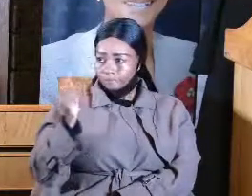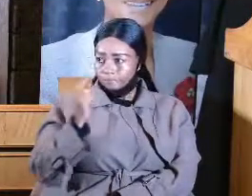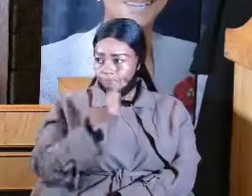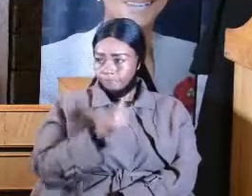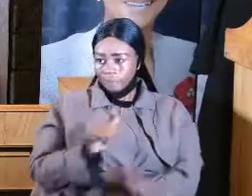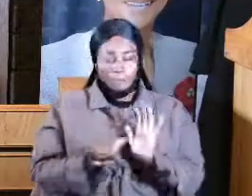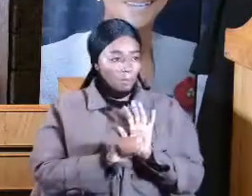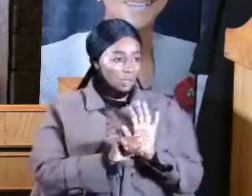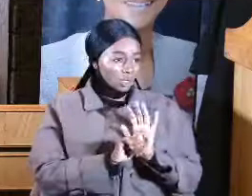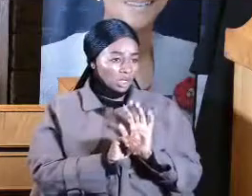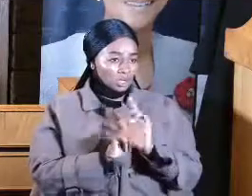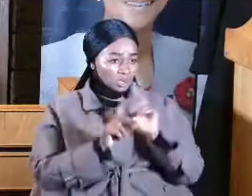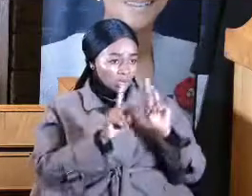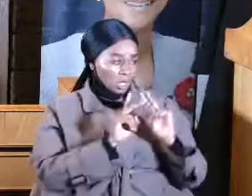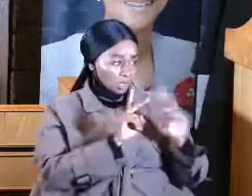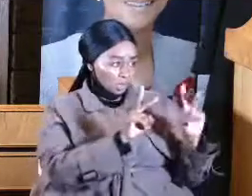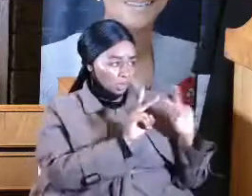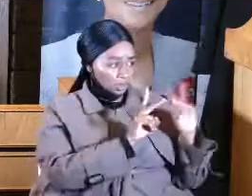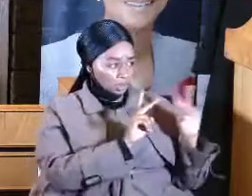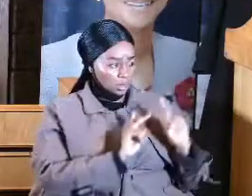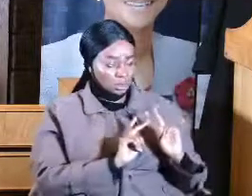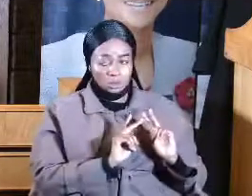guests,